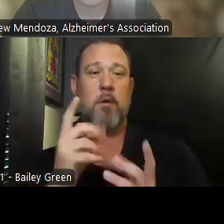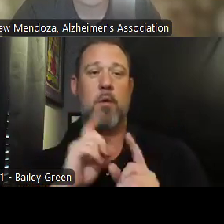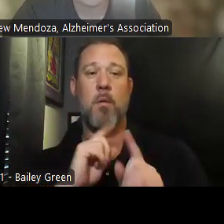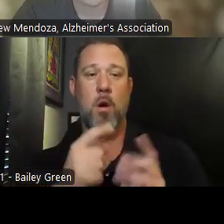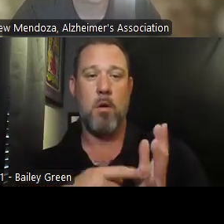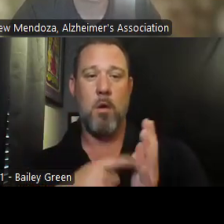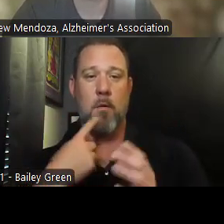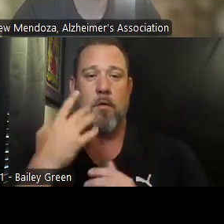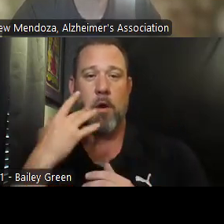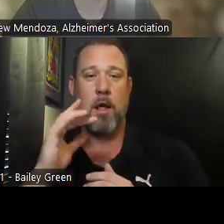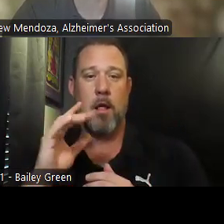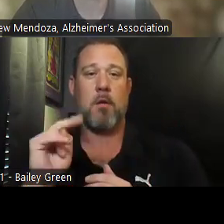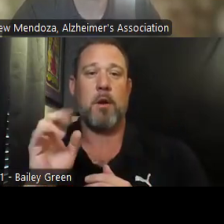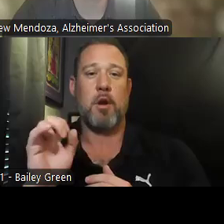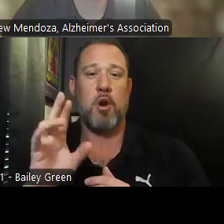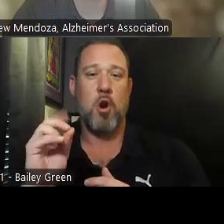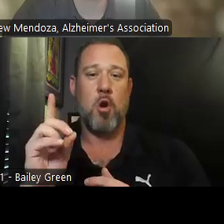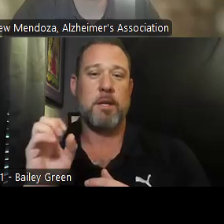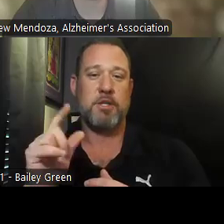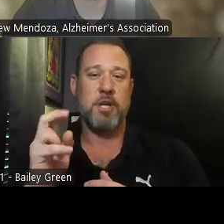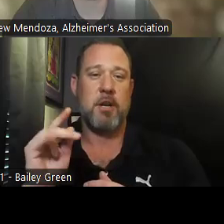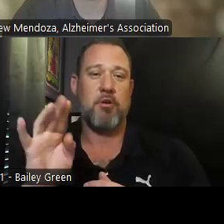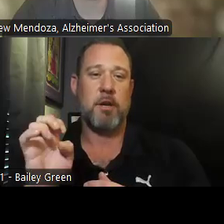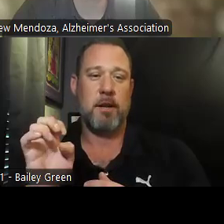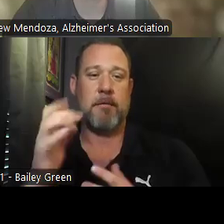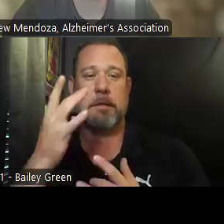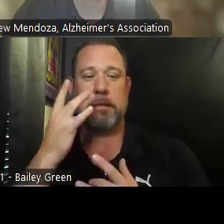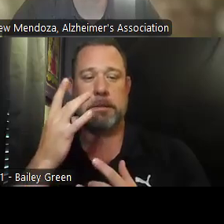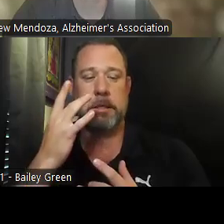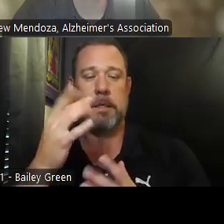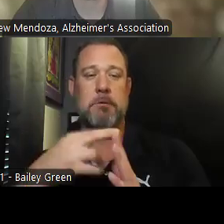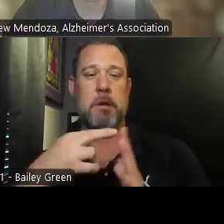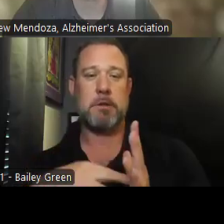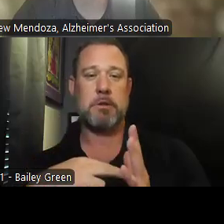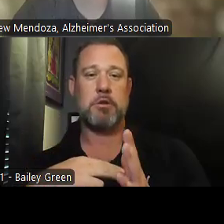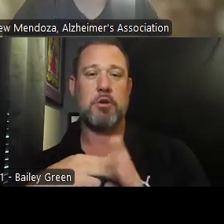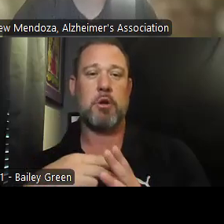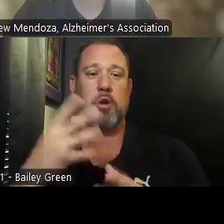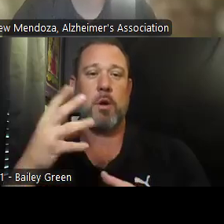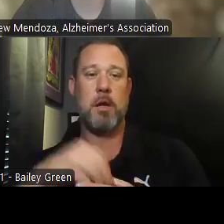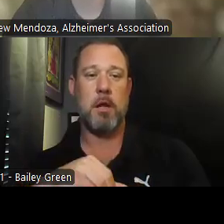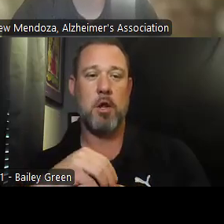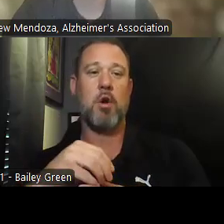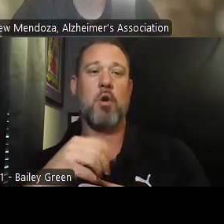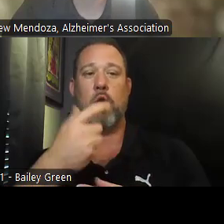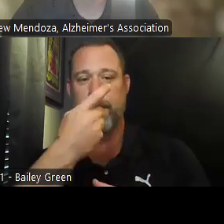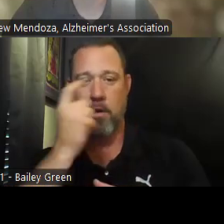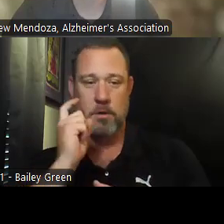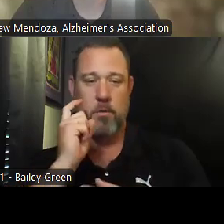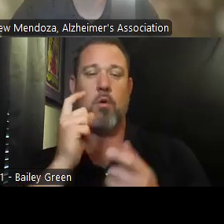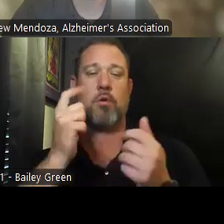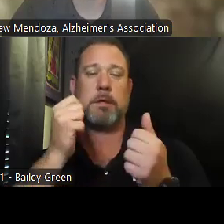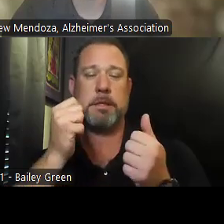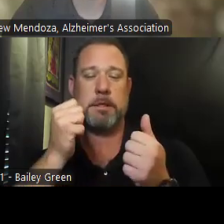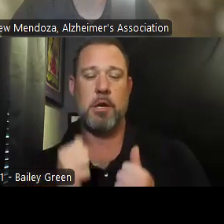for the California Neurodegenerative Disease Registry Program to include frontotemporal degeneration, and it